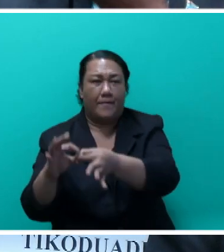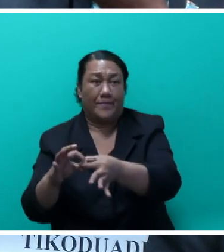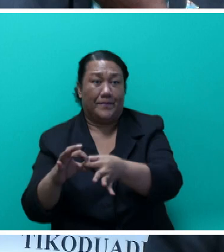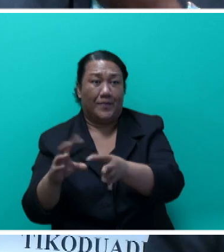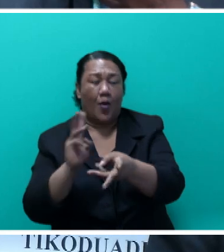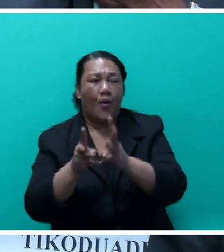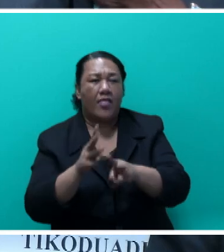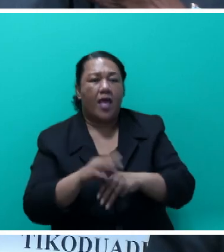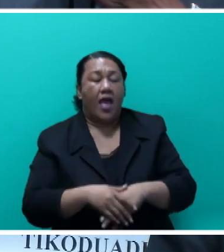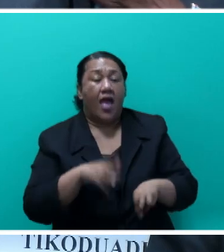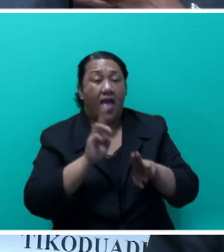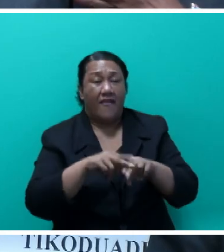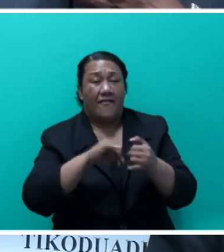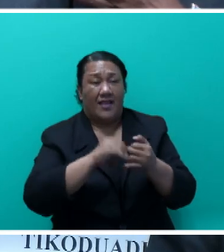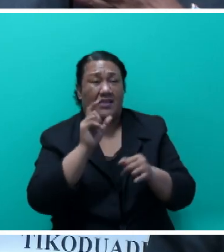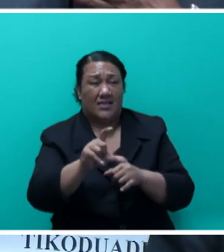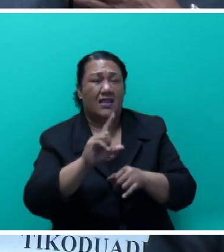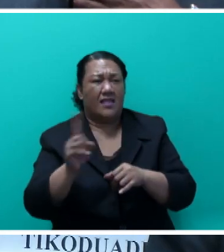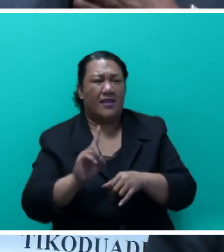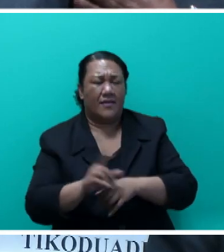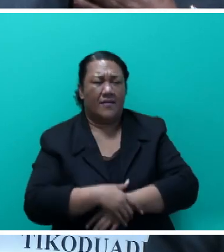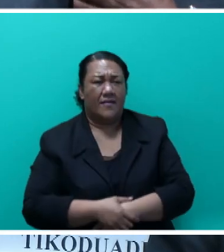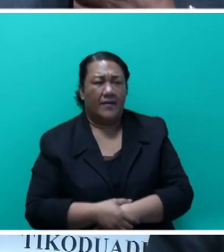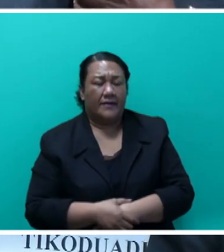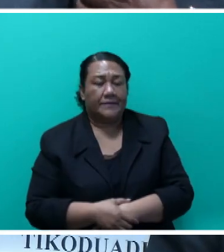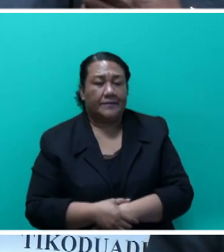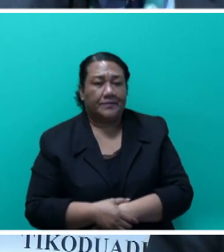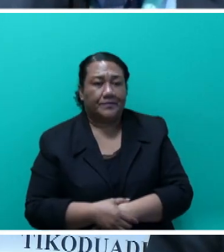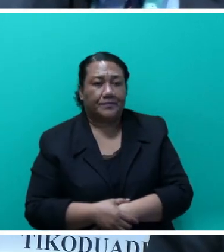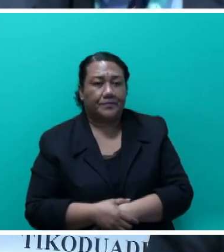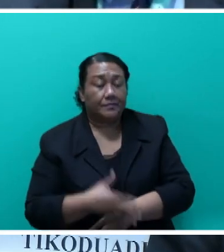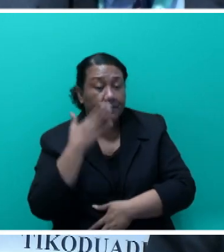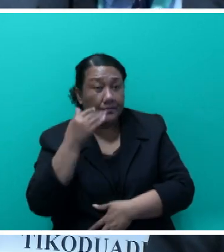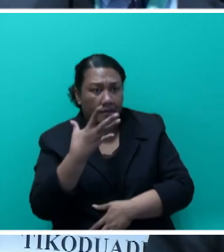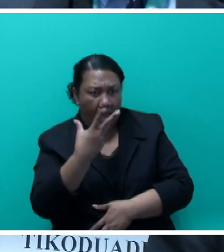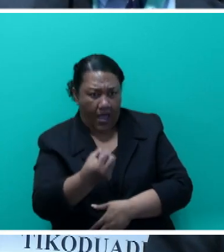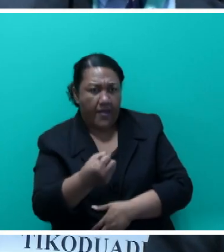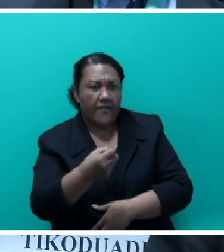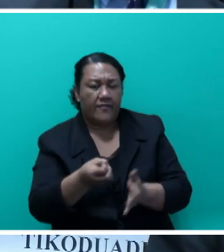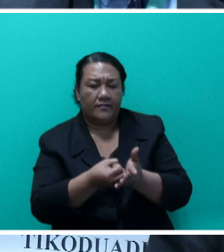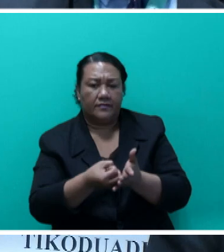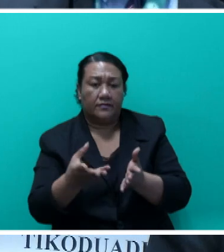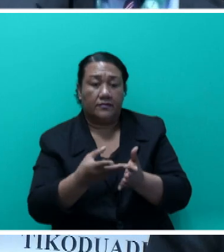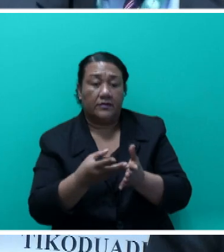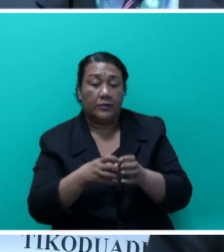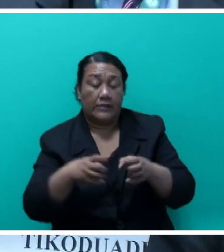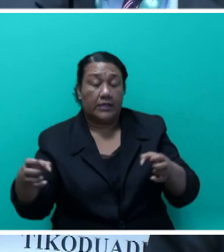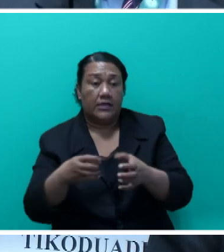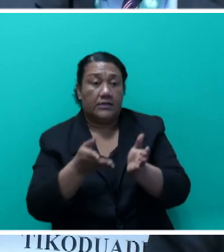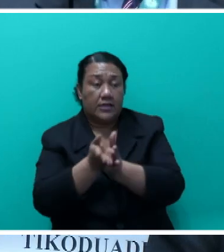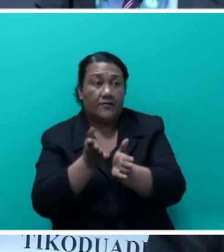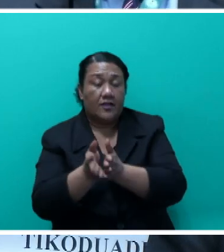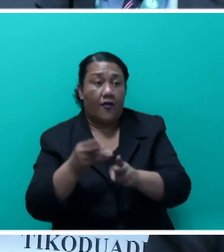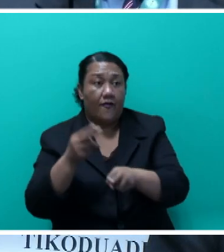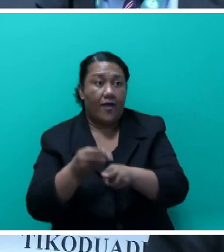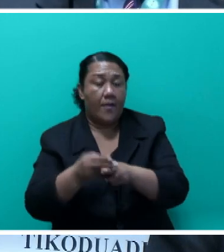with FSC, has intensified their outreach and extension services, educating farmers on the